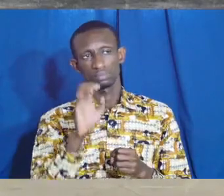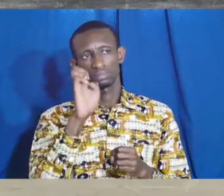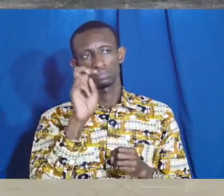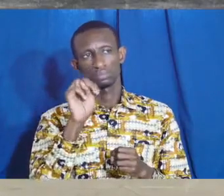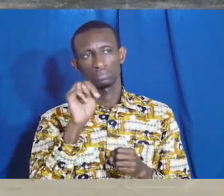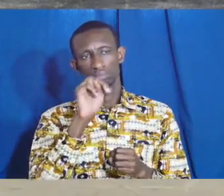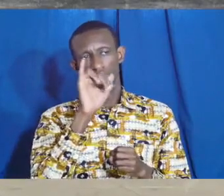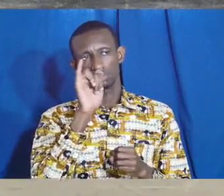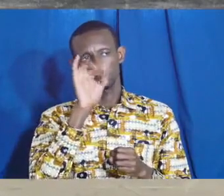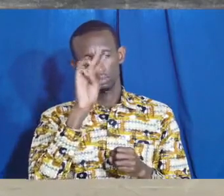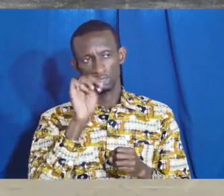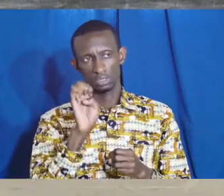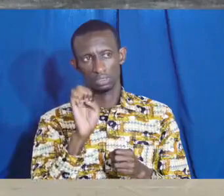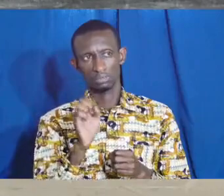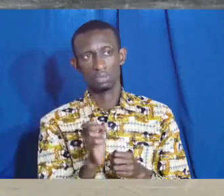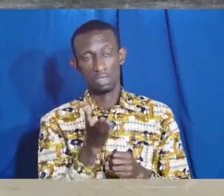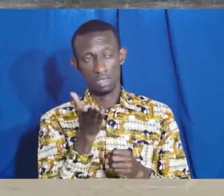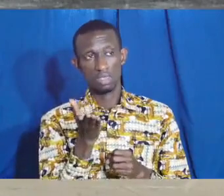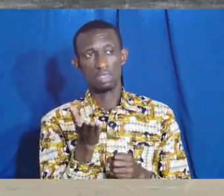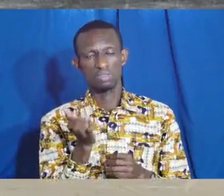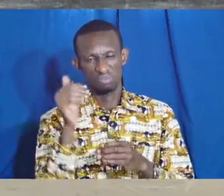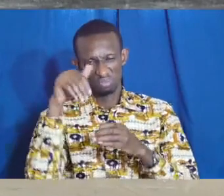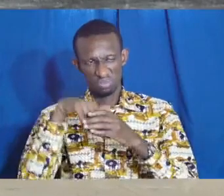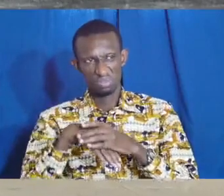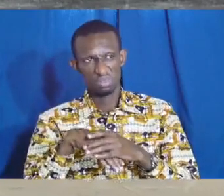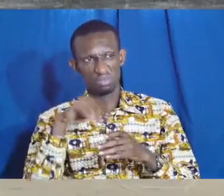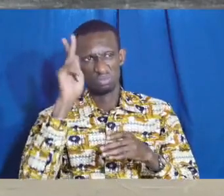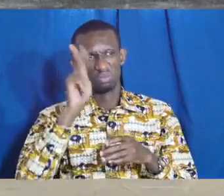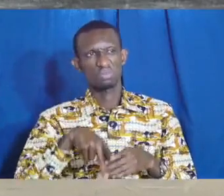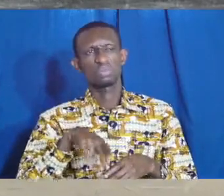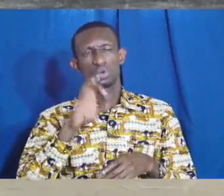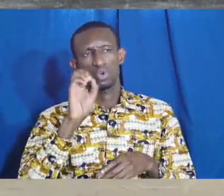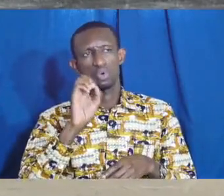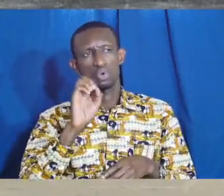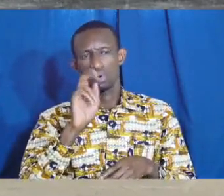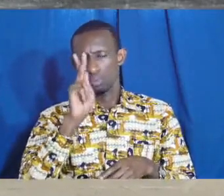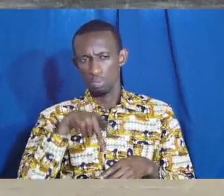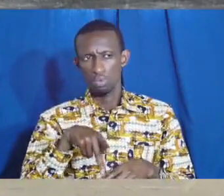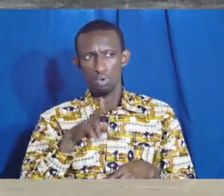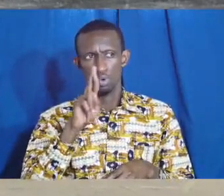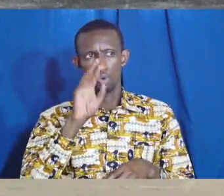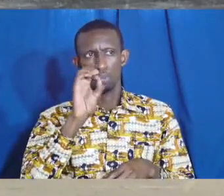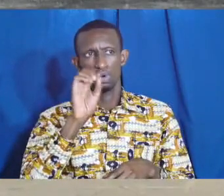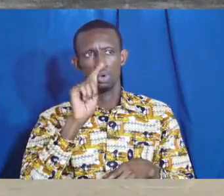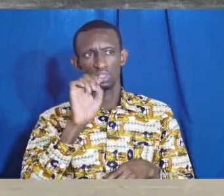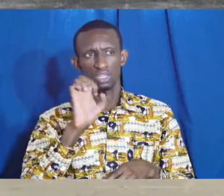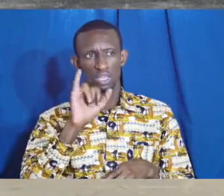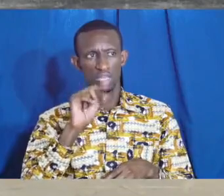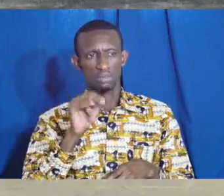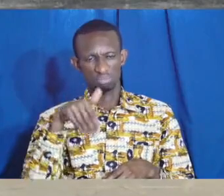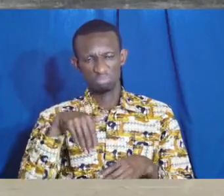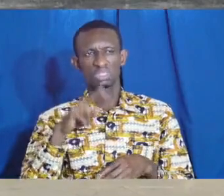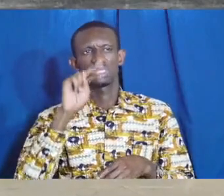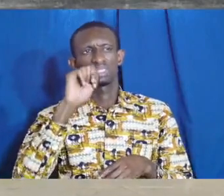are protein in nature. If I say they are protein in nature, it means that all enzymes are protein in nature.